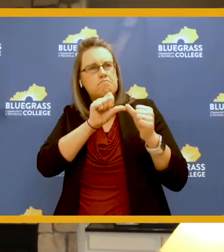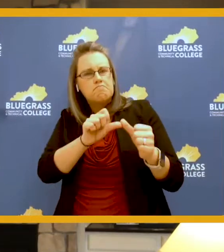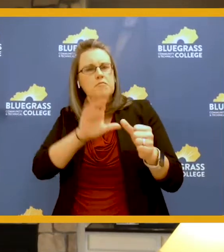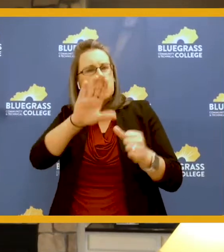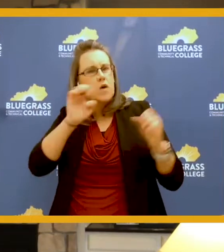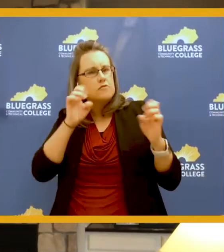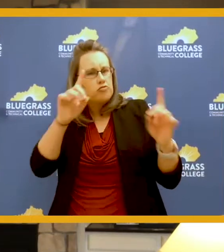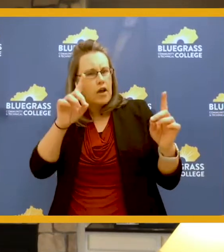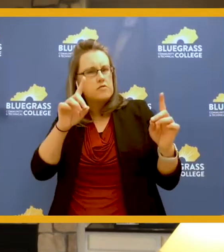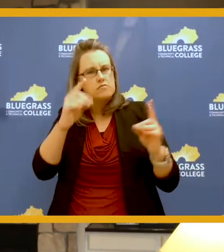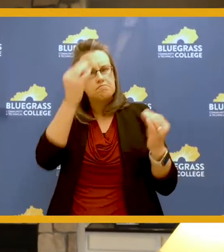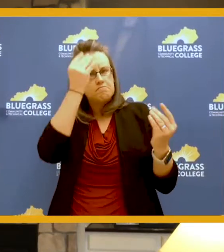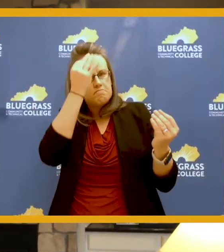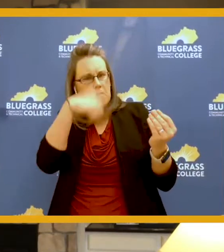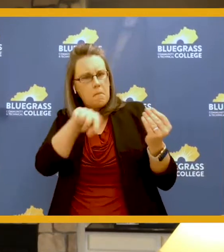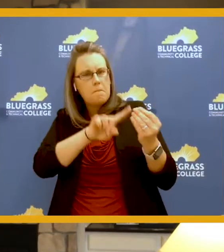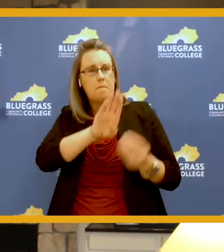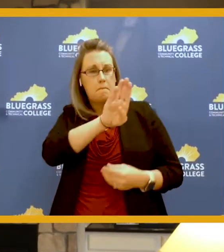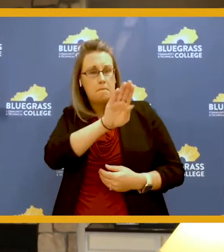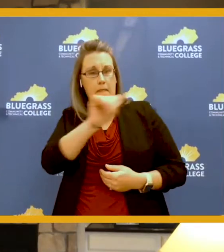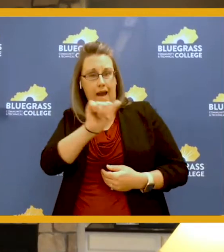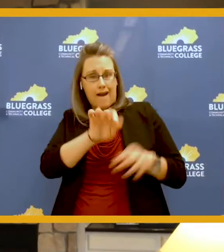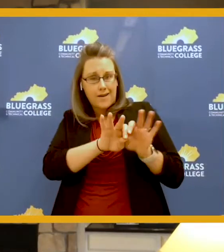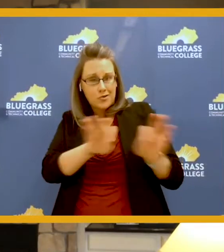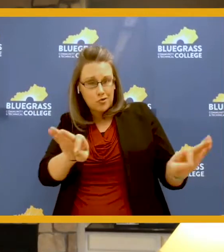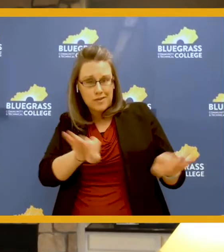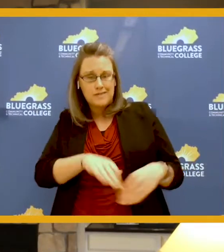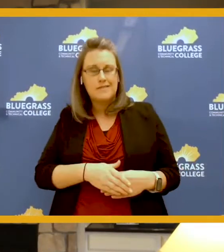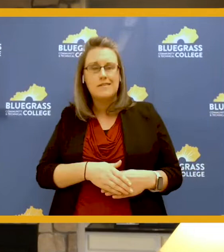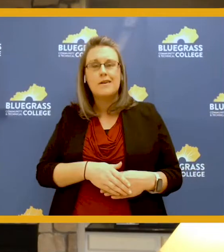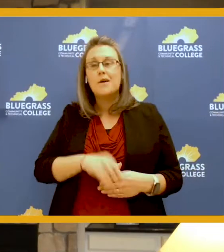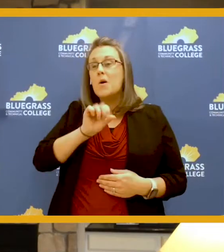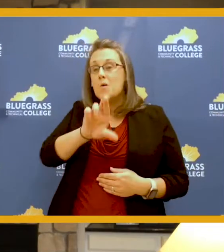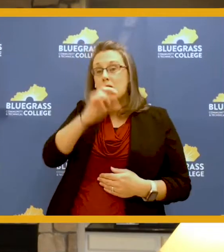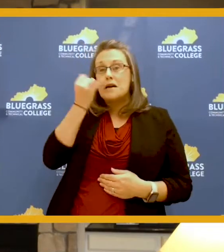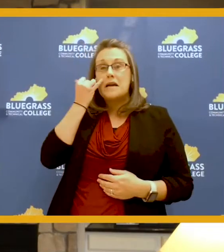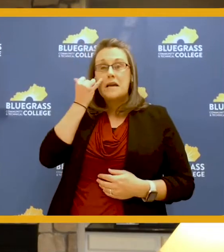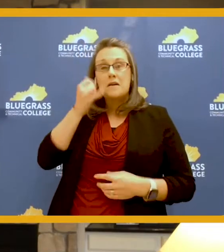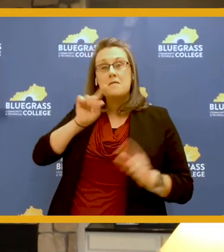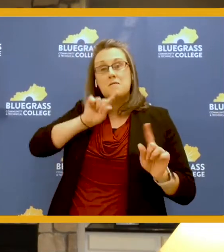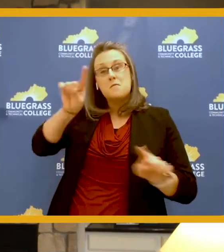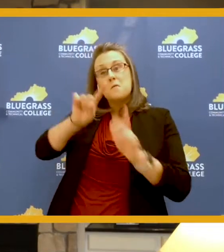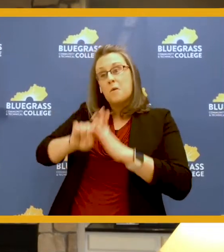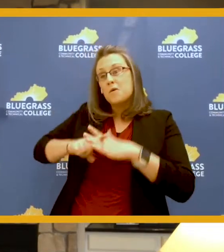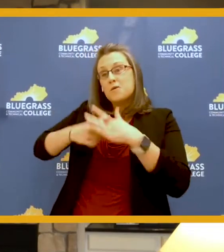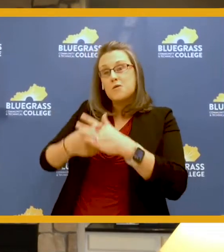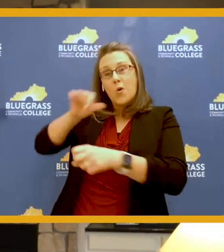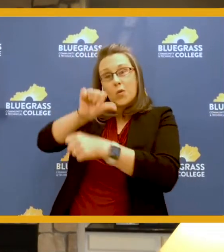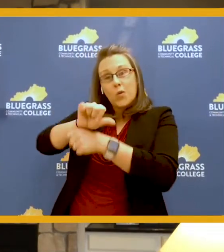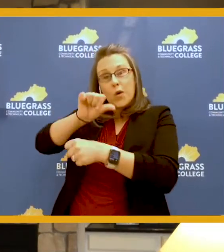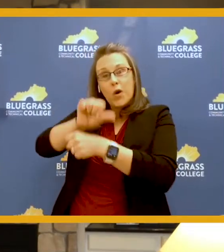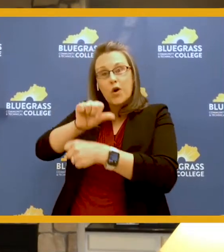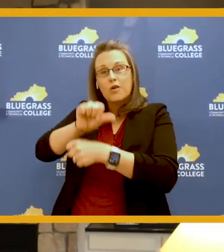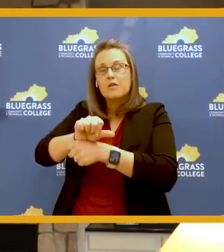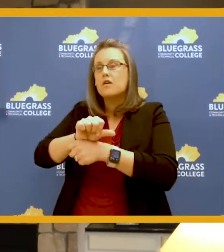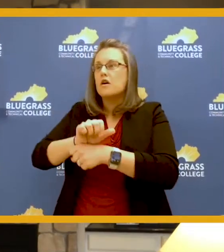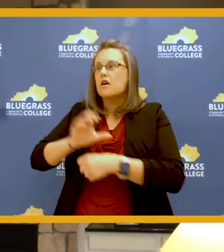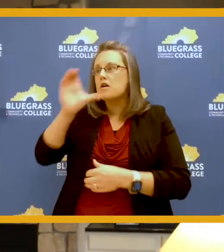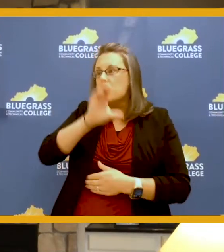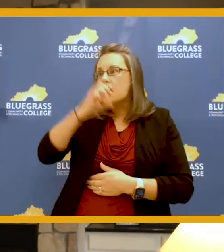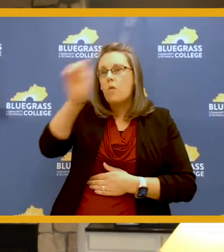your education and pursue a baccalaureate degree. Or if you go into the work world, look within your